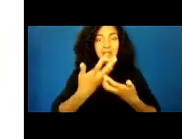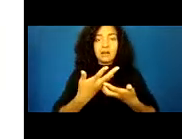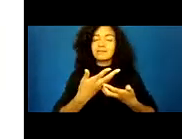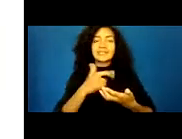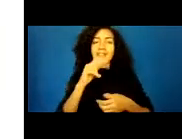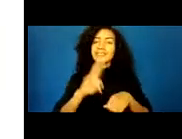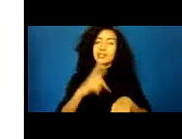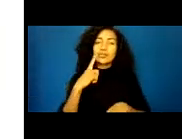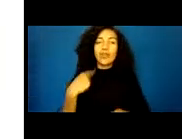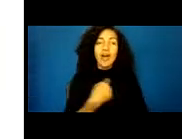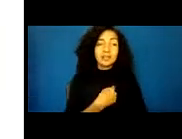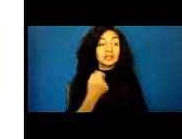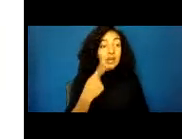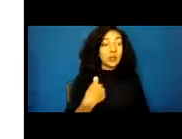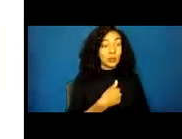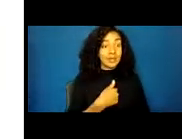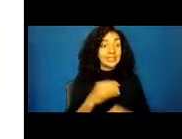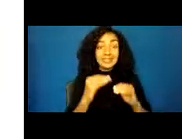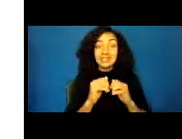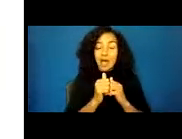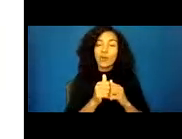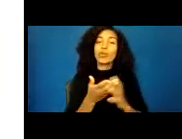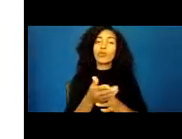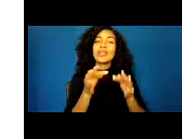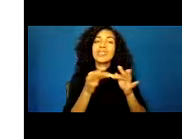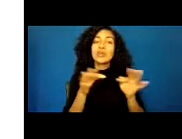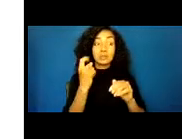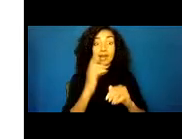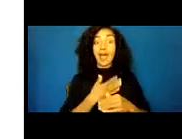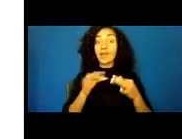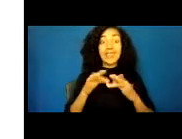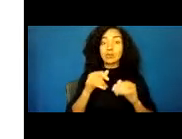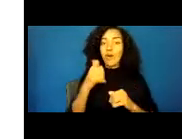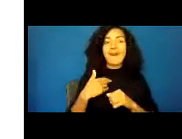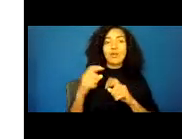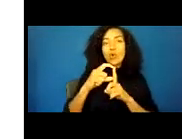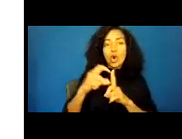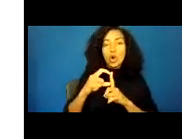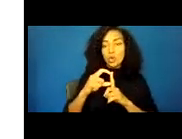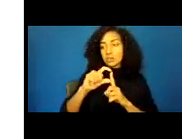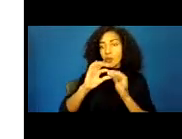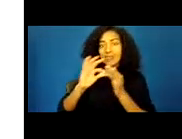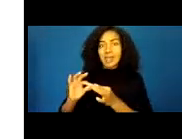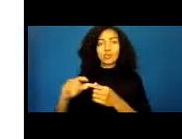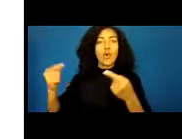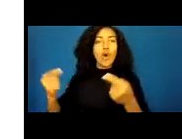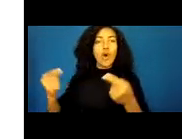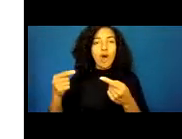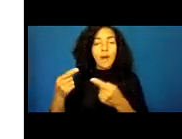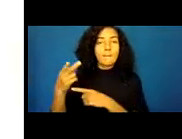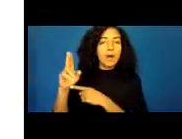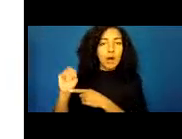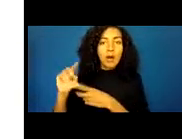our languages don't have the words for harm. They don't have the words for domestic violence and sexual assault because they didn't exist in our